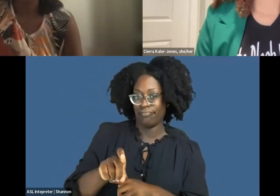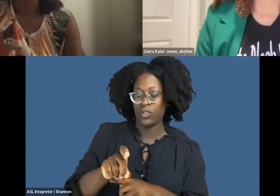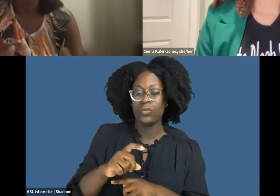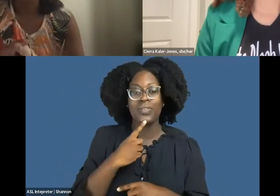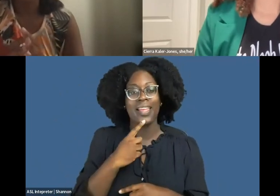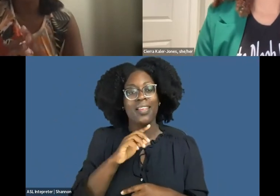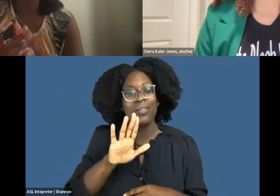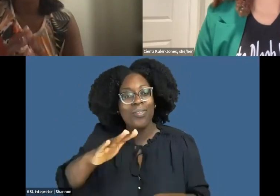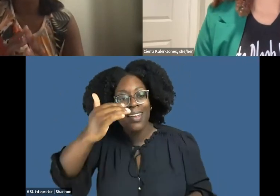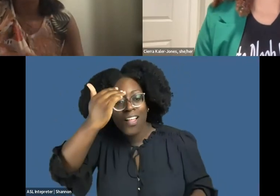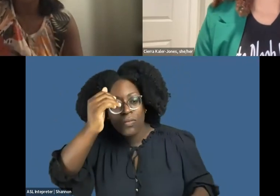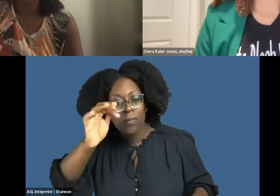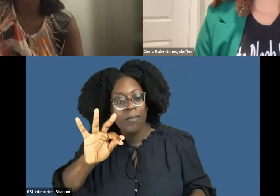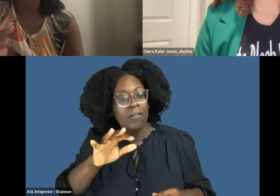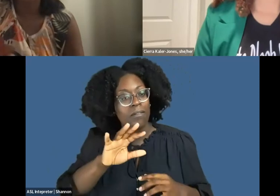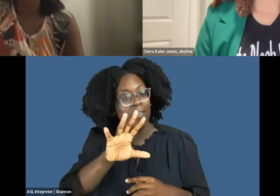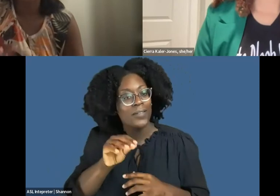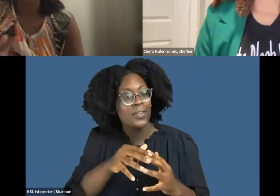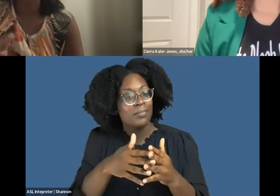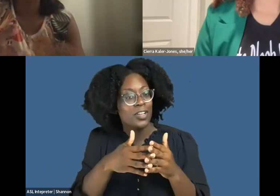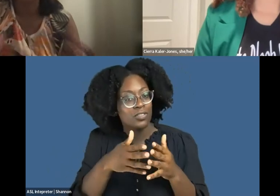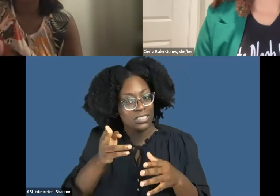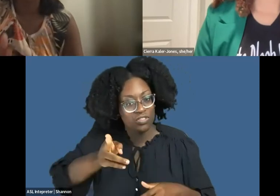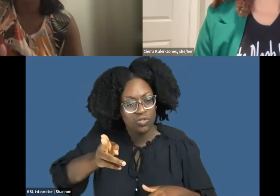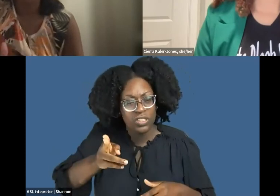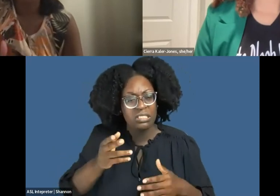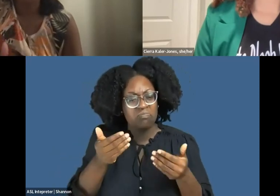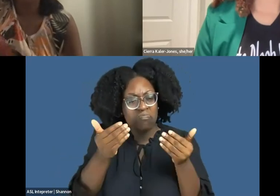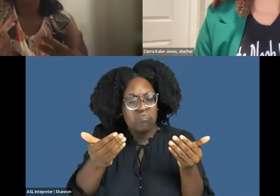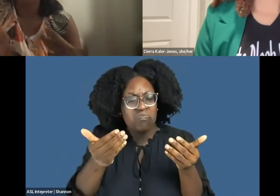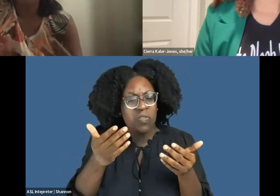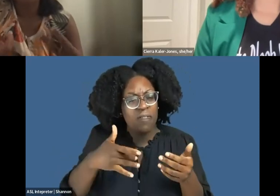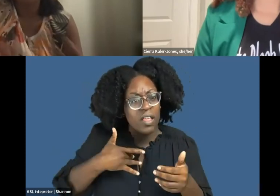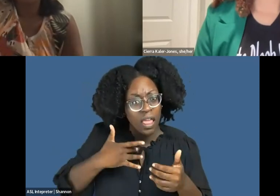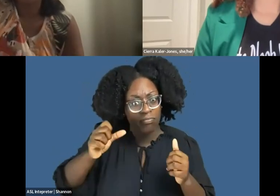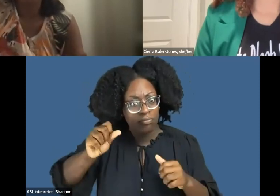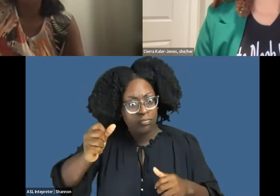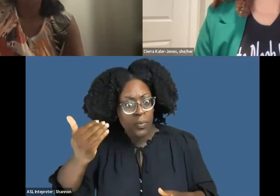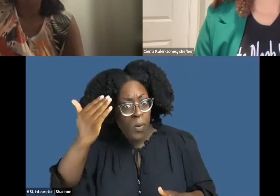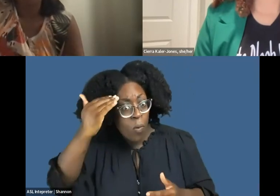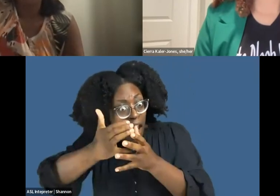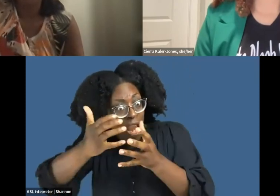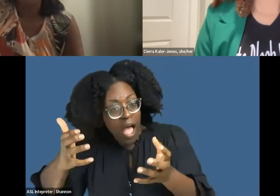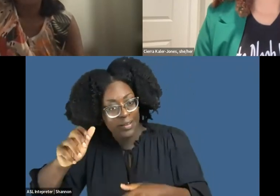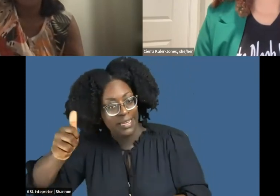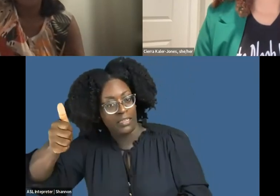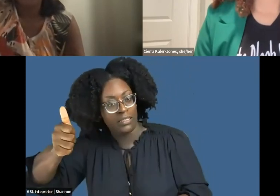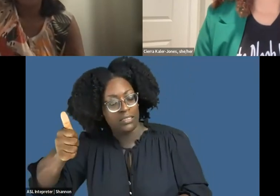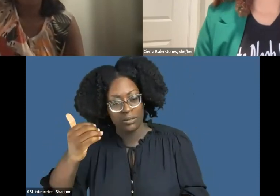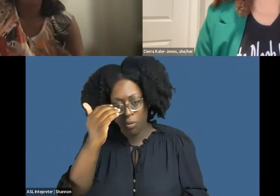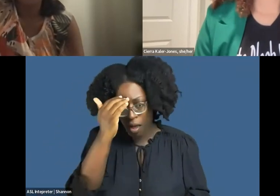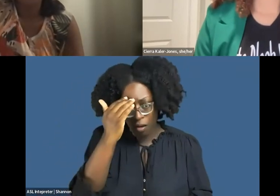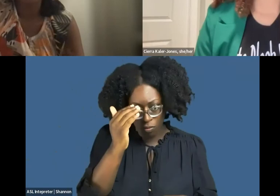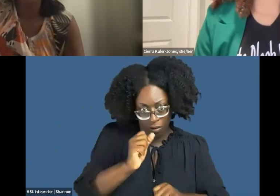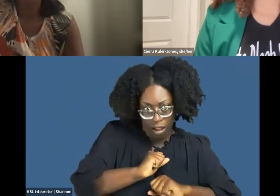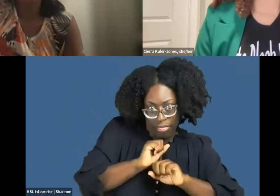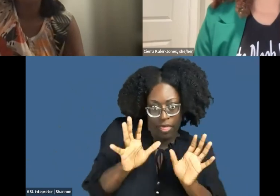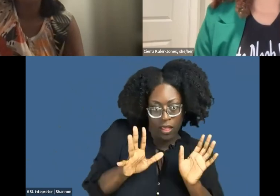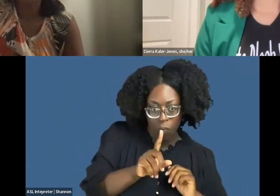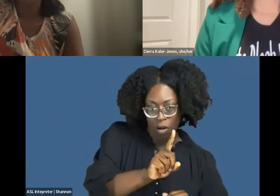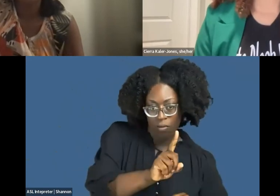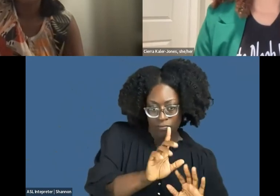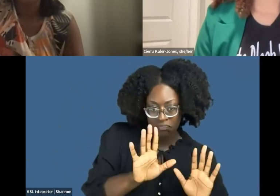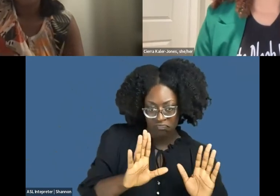2, to think about what they think is the biggest problem, like basically facing Black people today, and what that stems